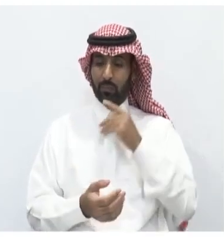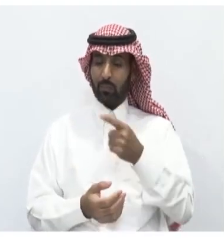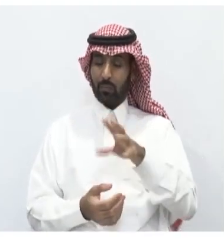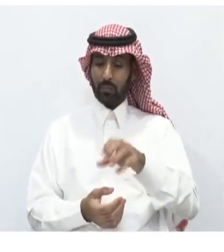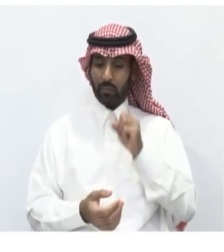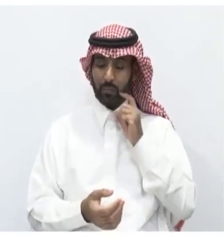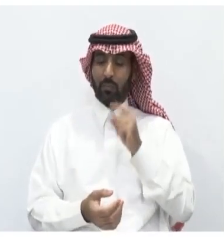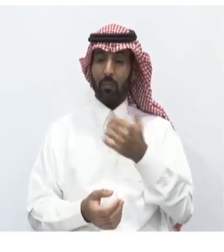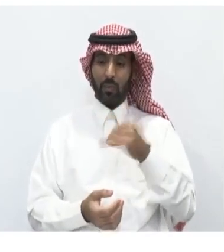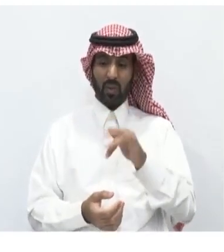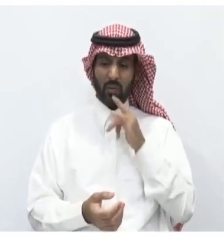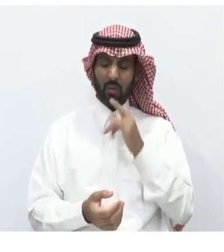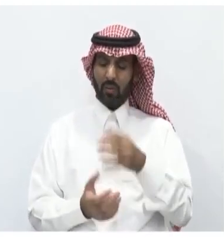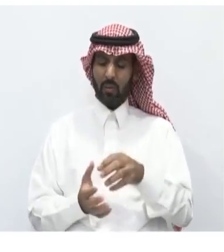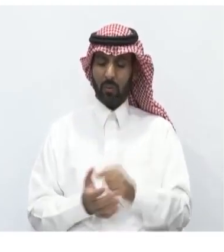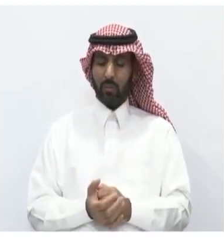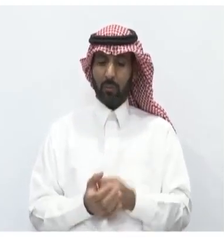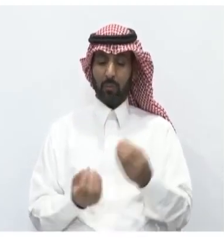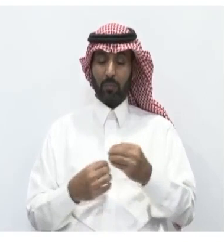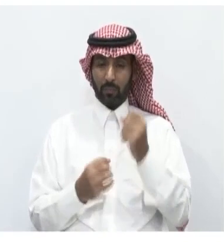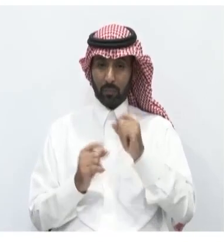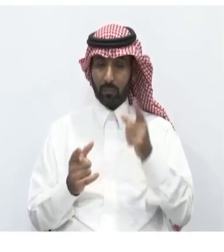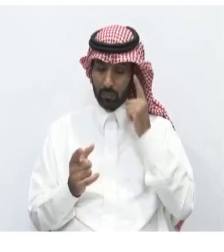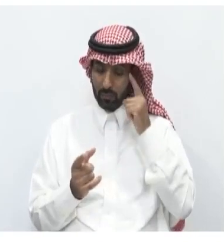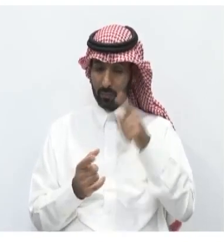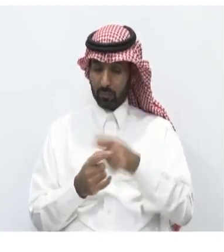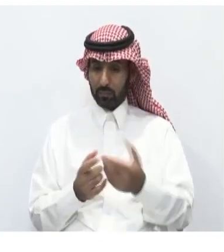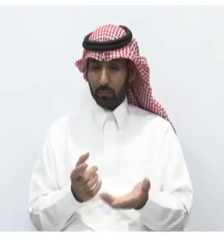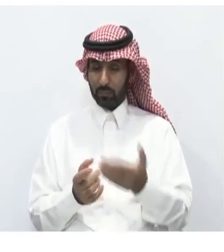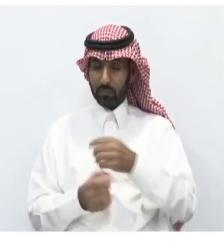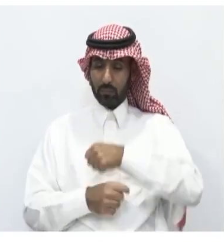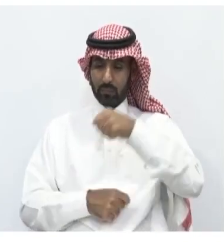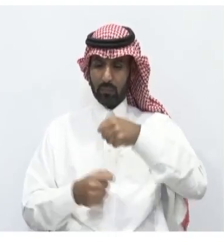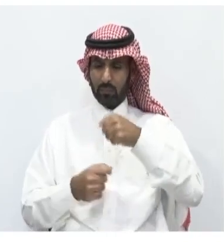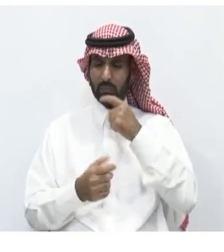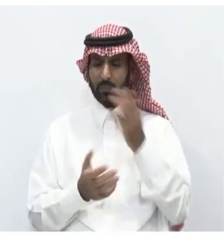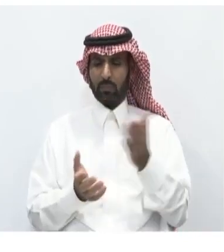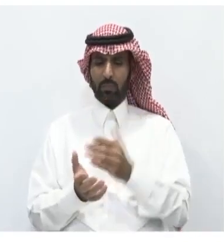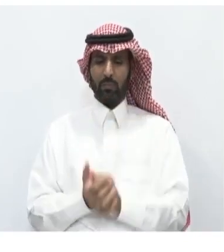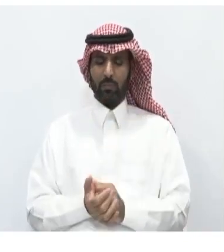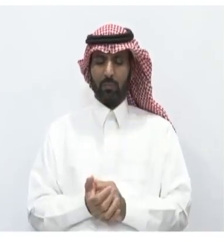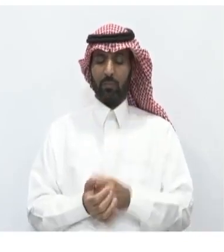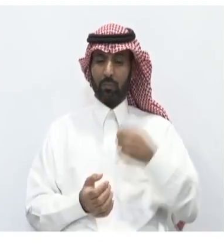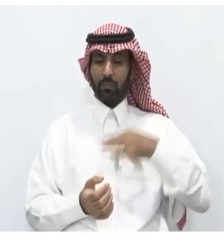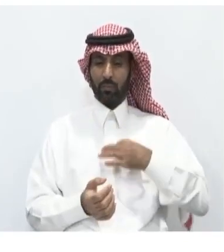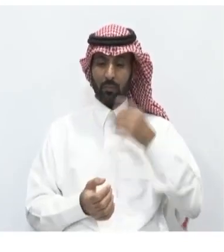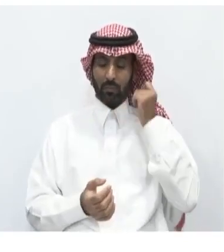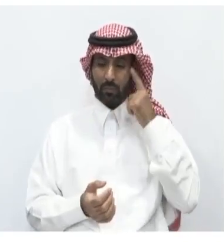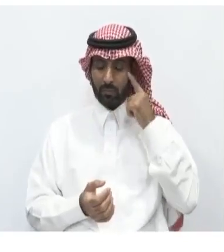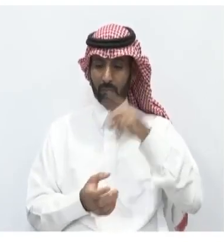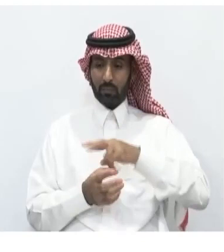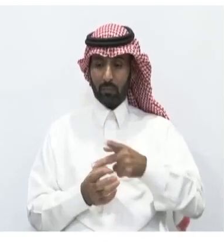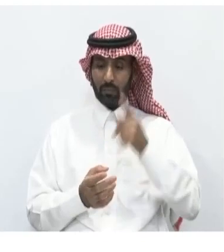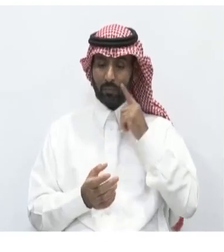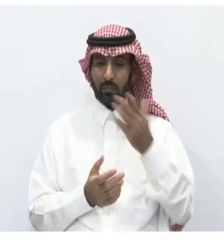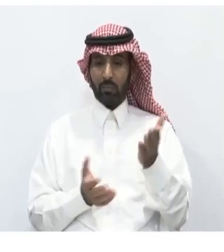you've packed. In addition to items you obviously must bring, like toiletries and a few changes of clothing, don't forget to pack